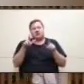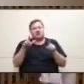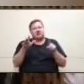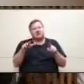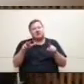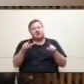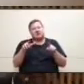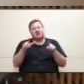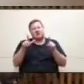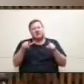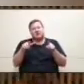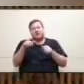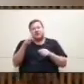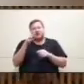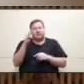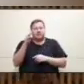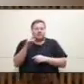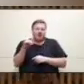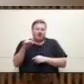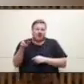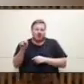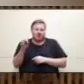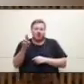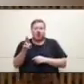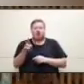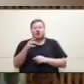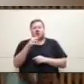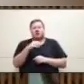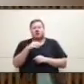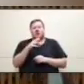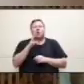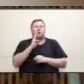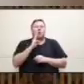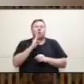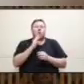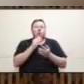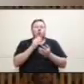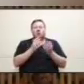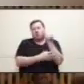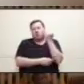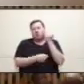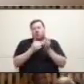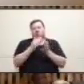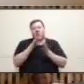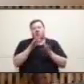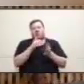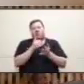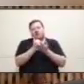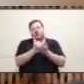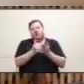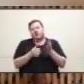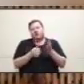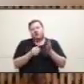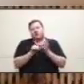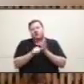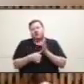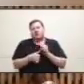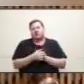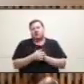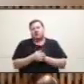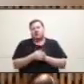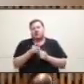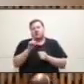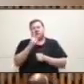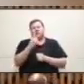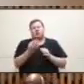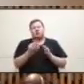water indigent, we actually indicated that the registering of indigent, remember our indigent was first of all registered